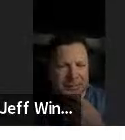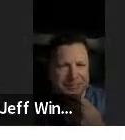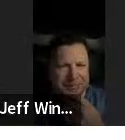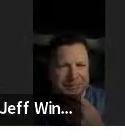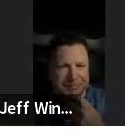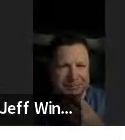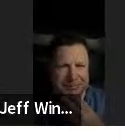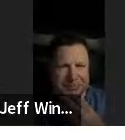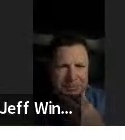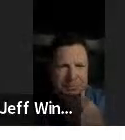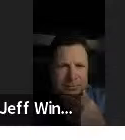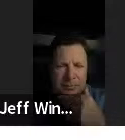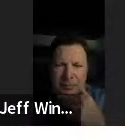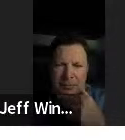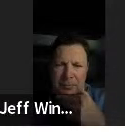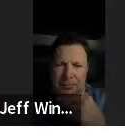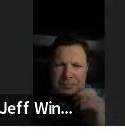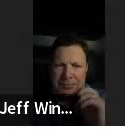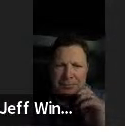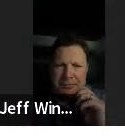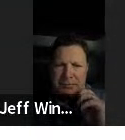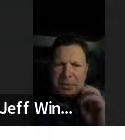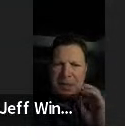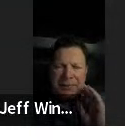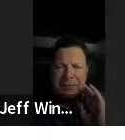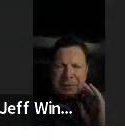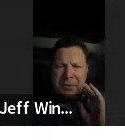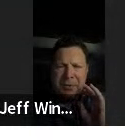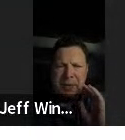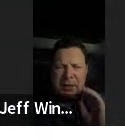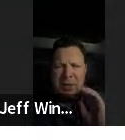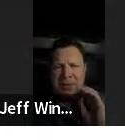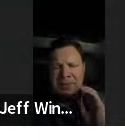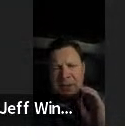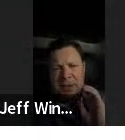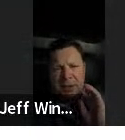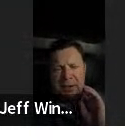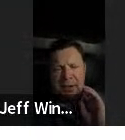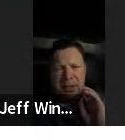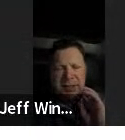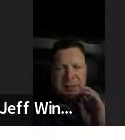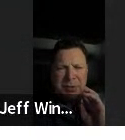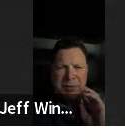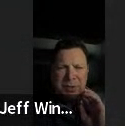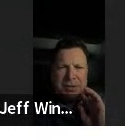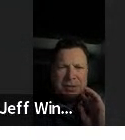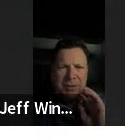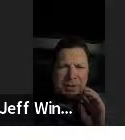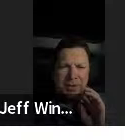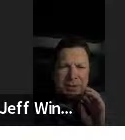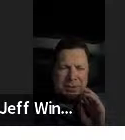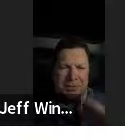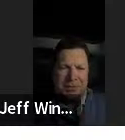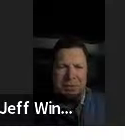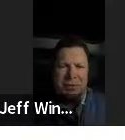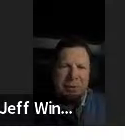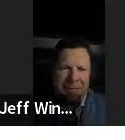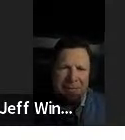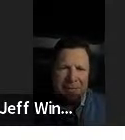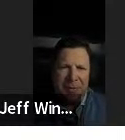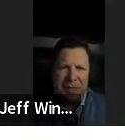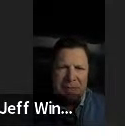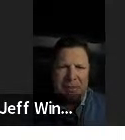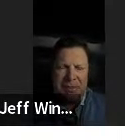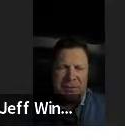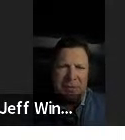alignment, yes. It's further away. Well, The conceptual that I'll share with you is a little further